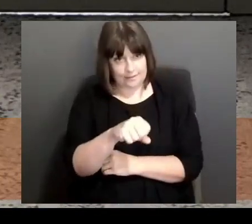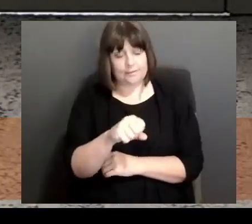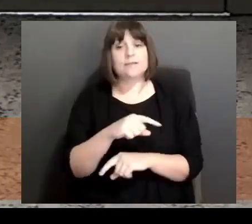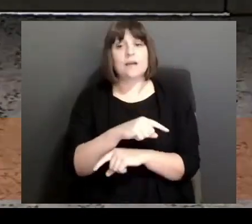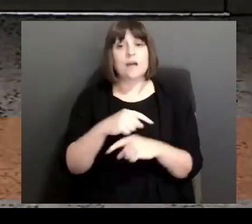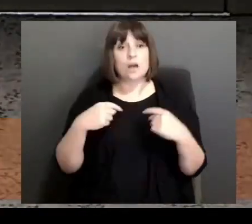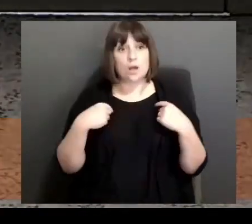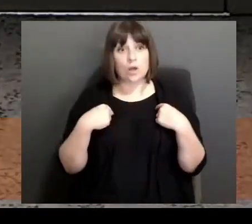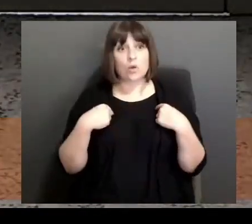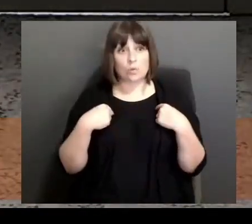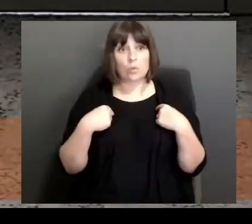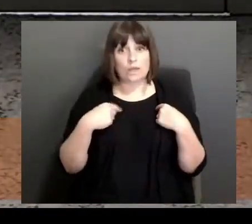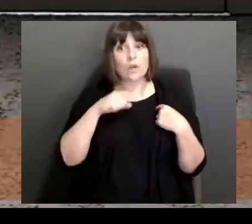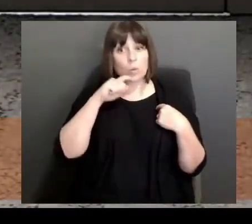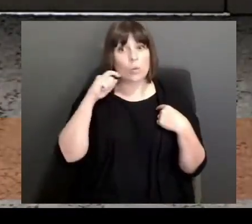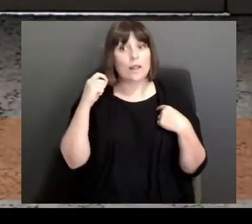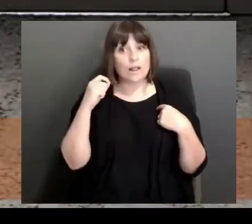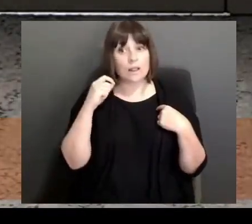establish those.